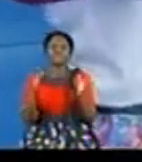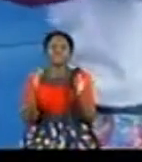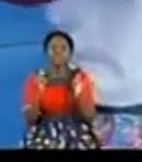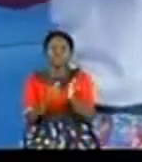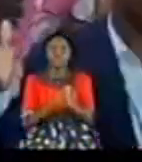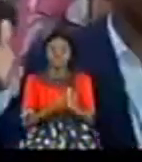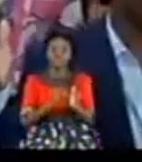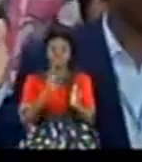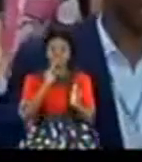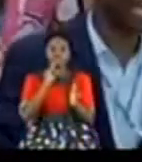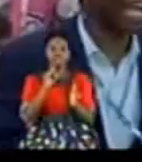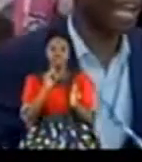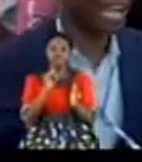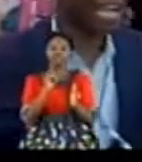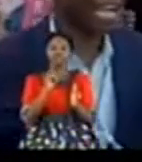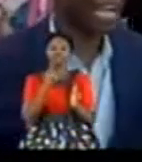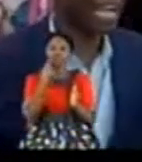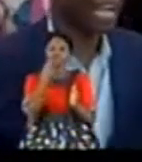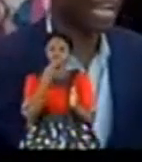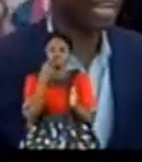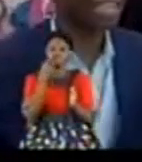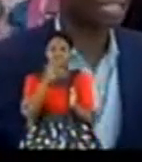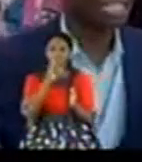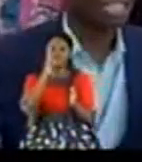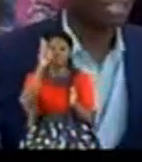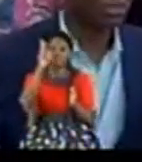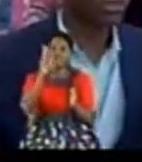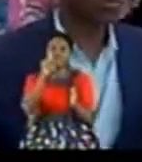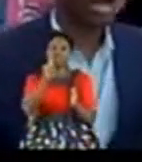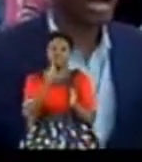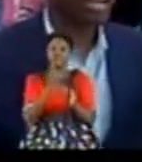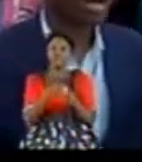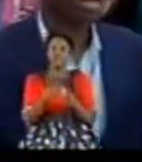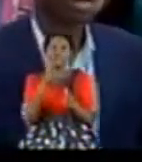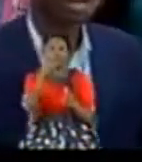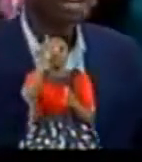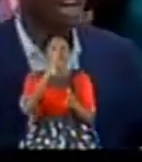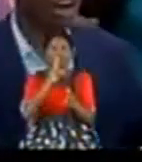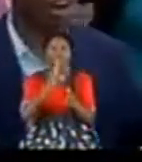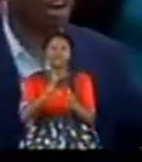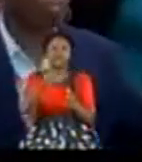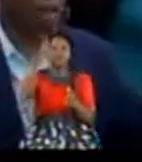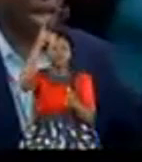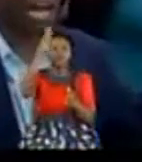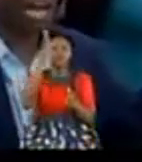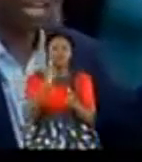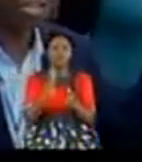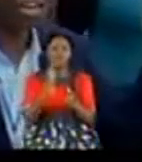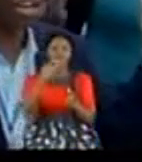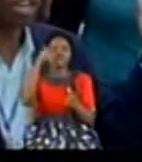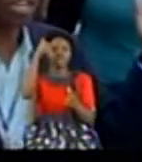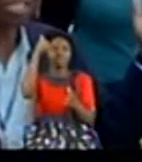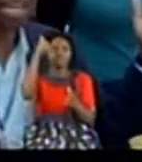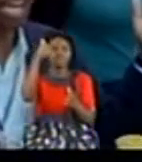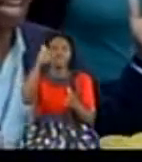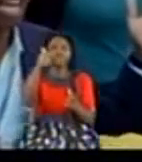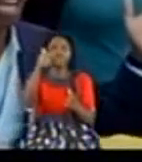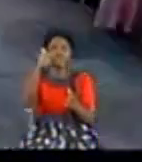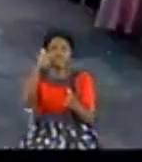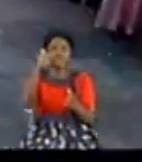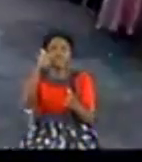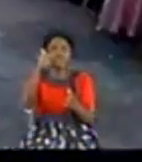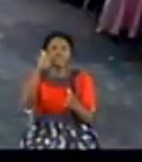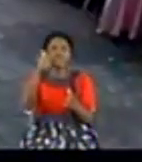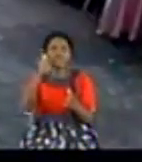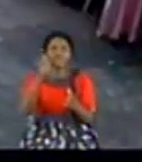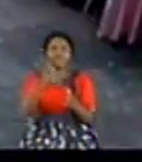to you are God all you are God all by